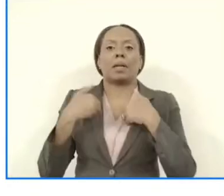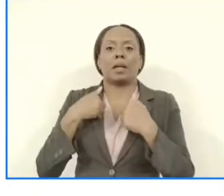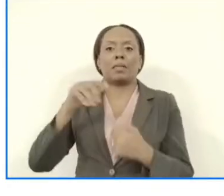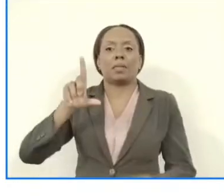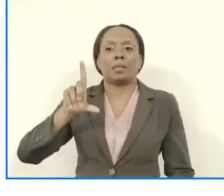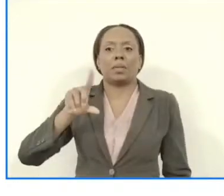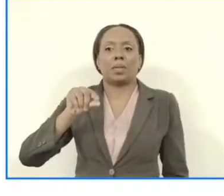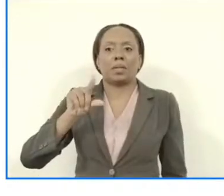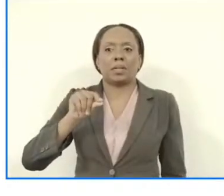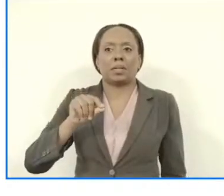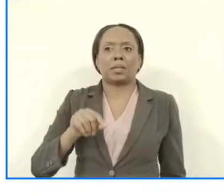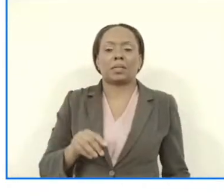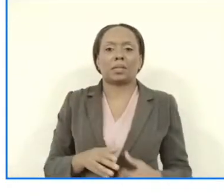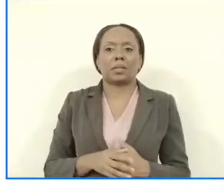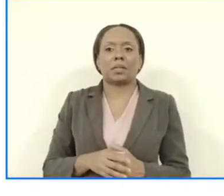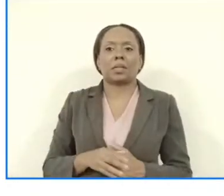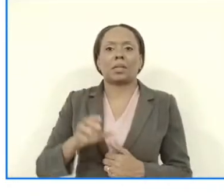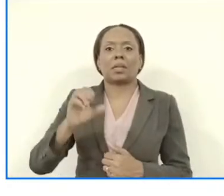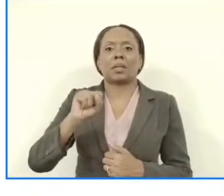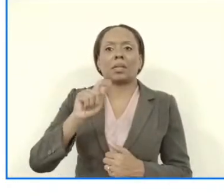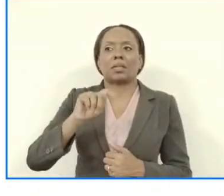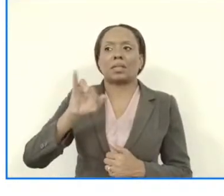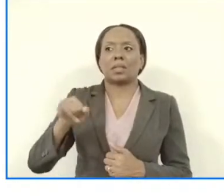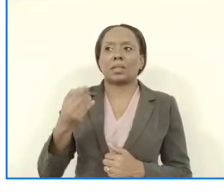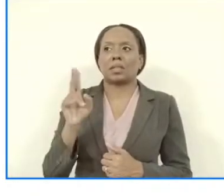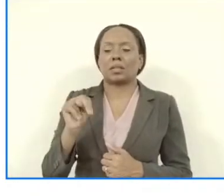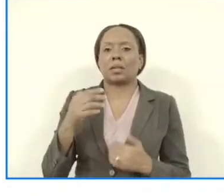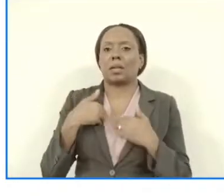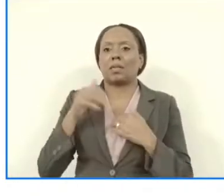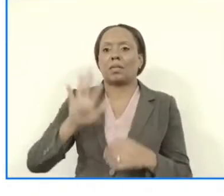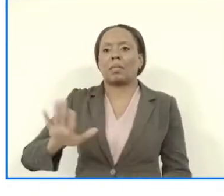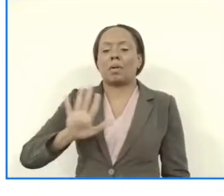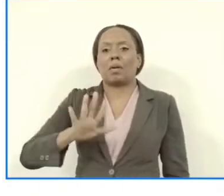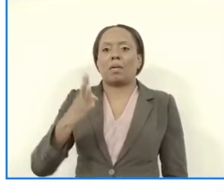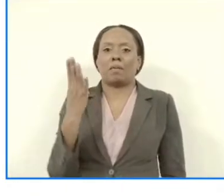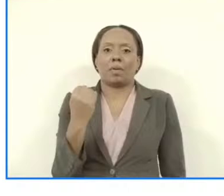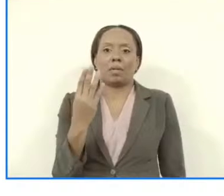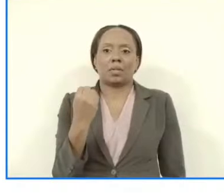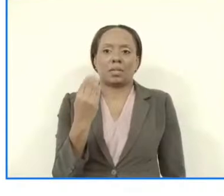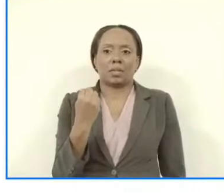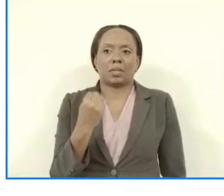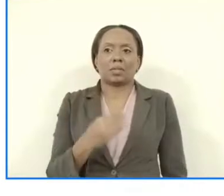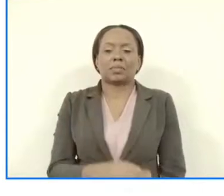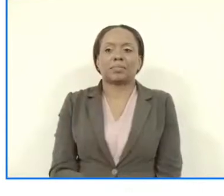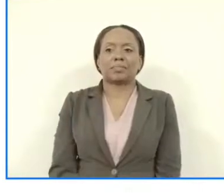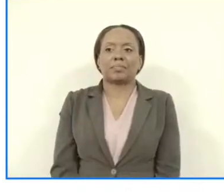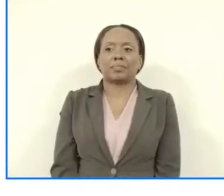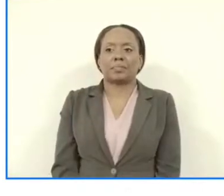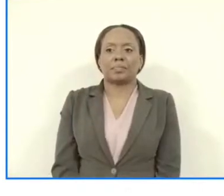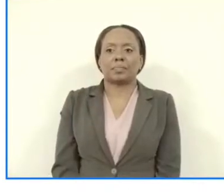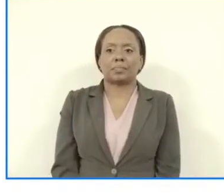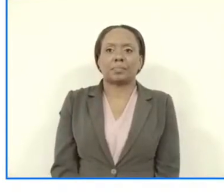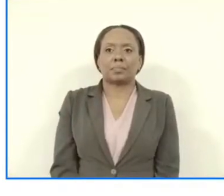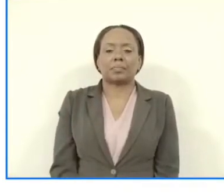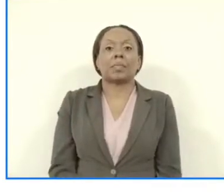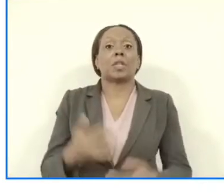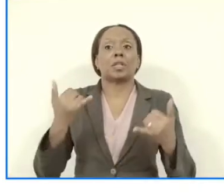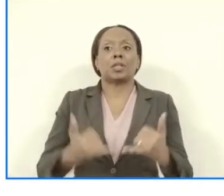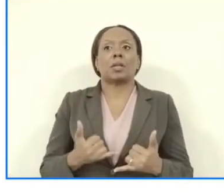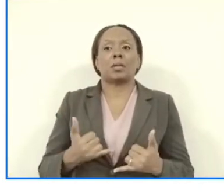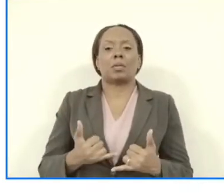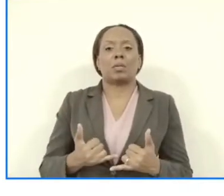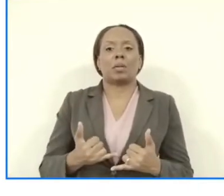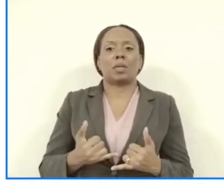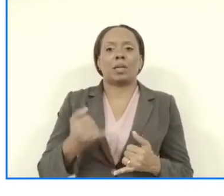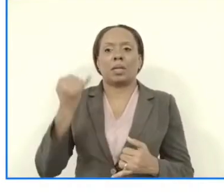and the St. John area, we have about 14. In terms of incidents per parish, and this is